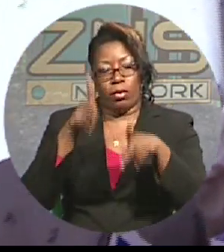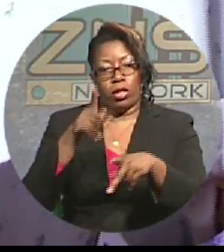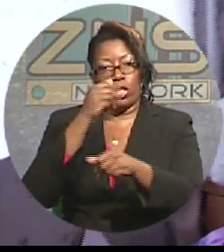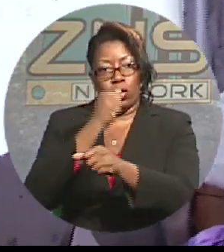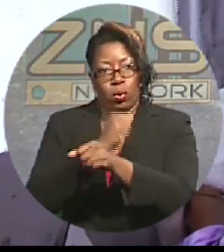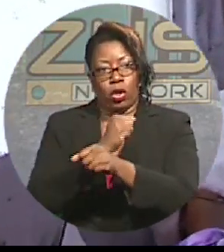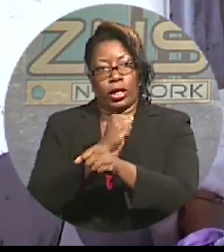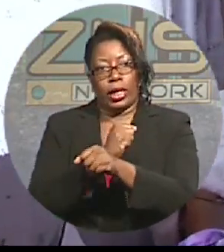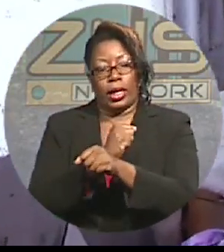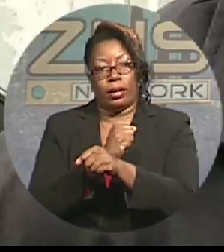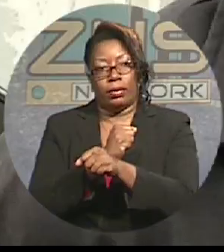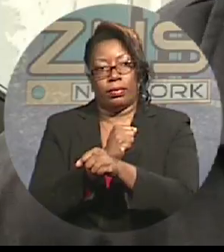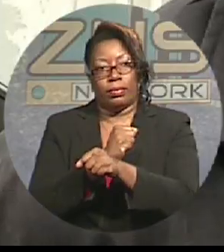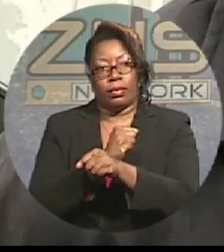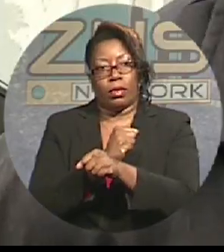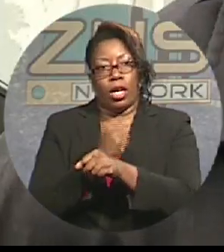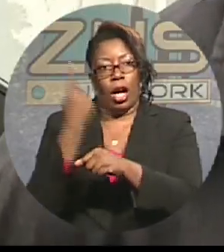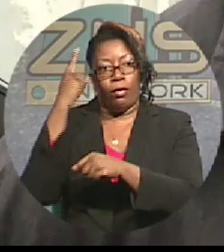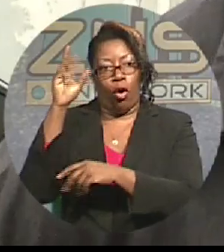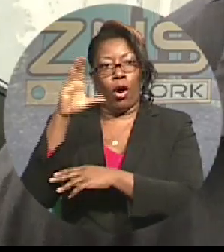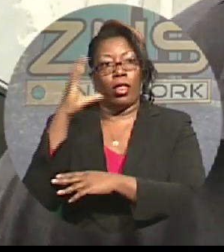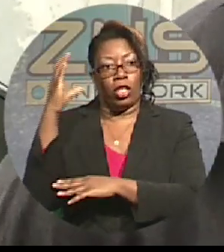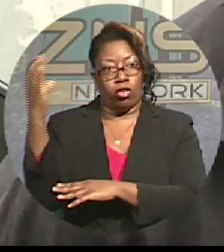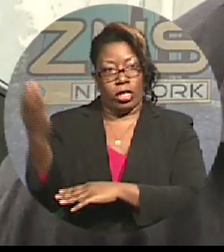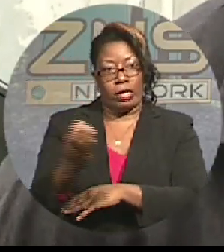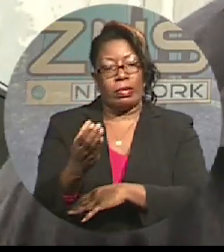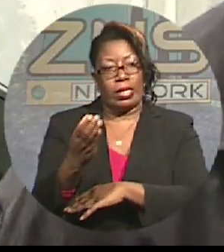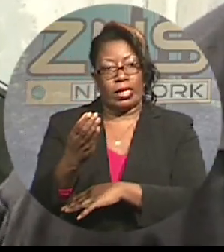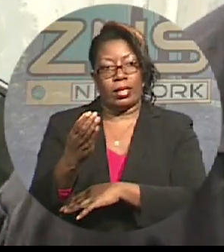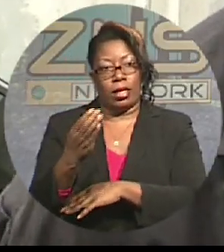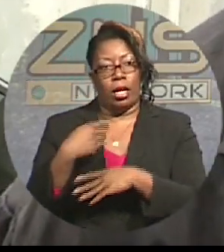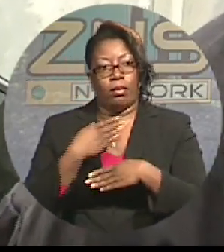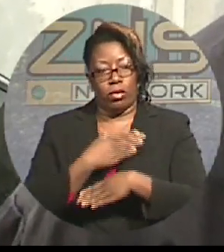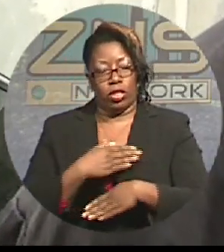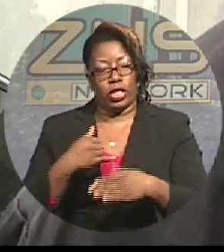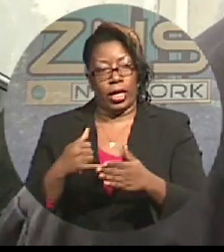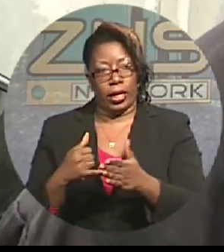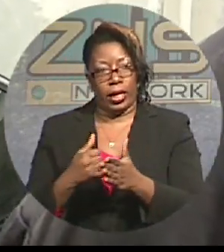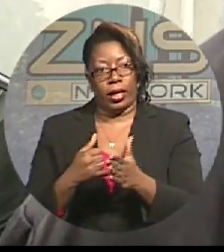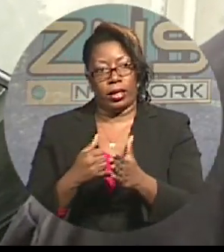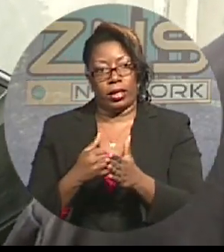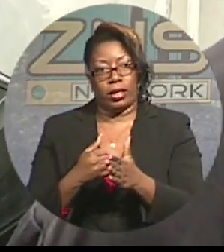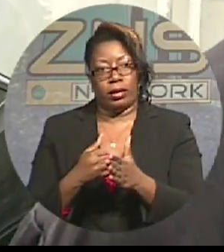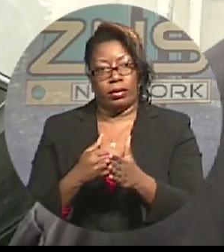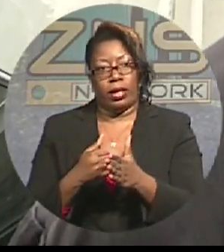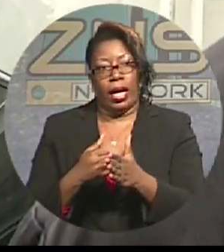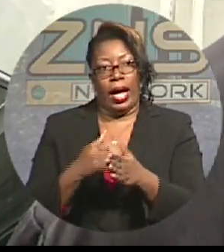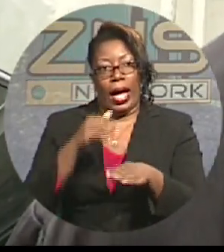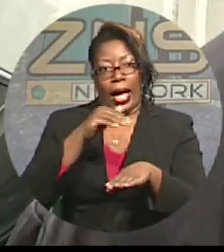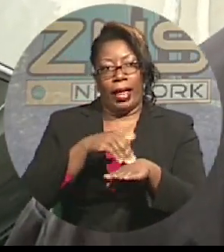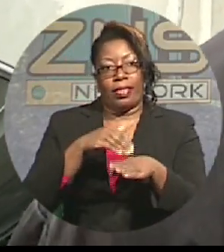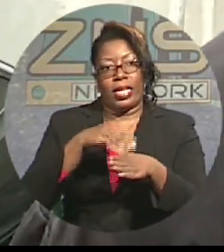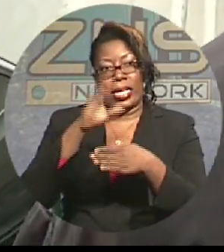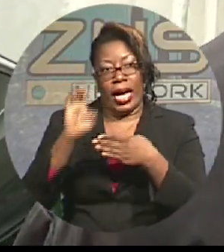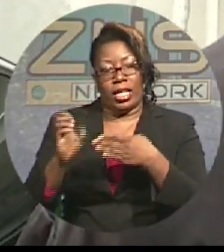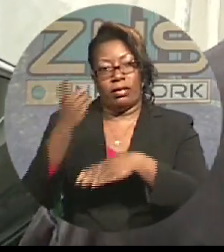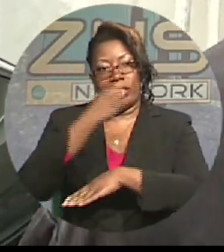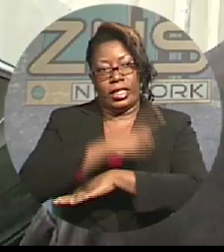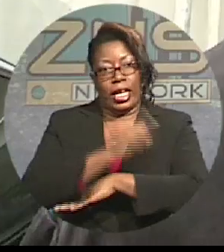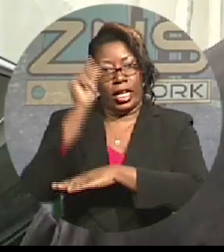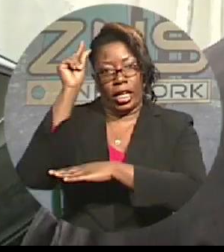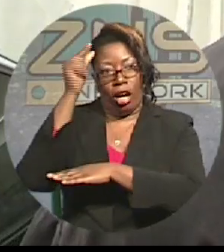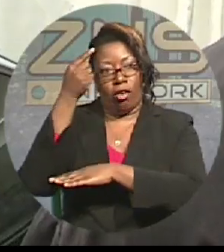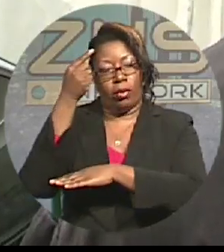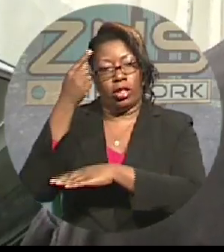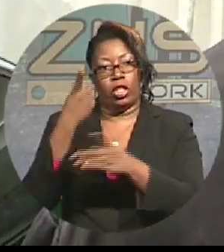employed. So far for the Christmas, they was appreciated, you know what I mean? At the end of the day, the government is